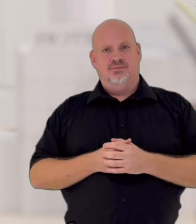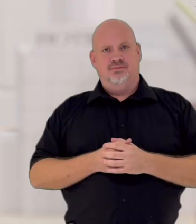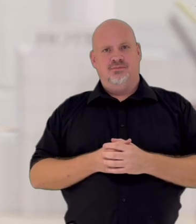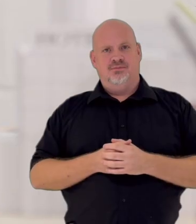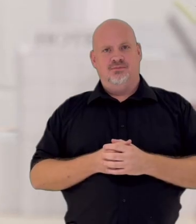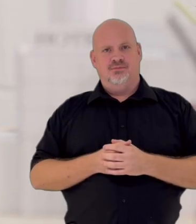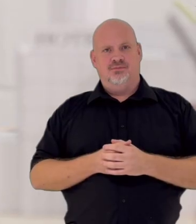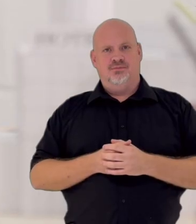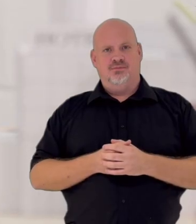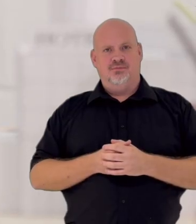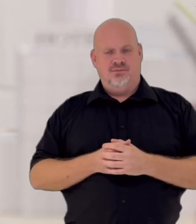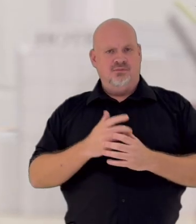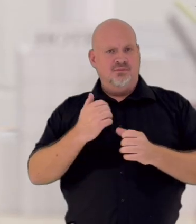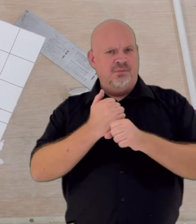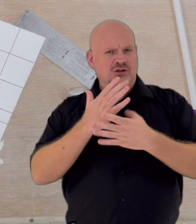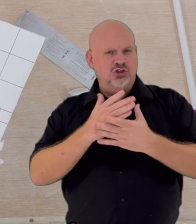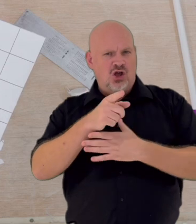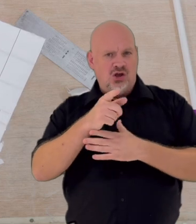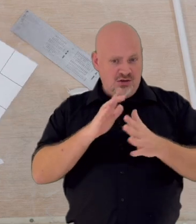Just make sure everything sticks together.